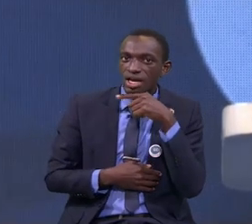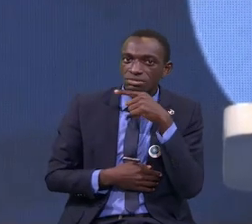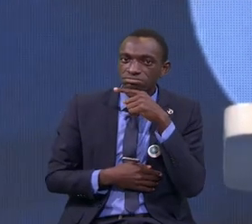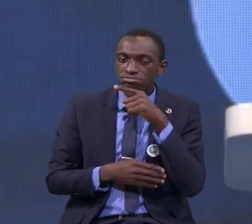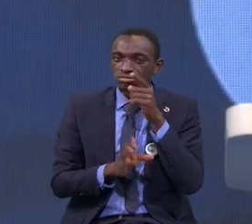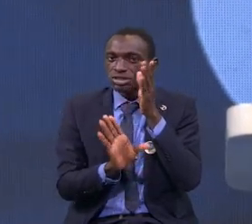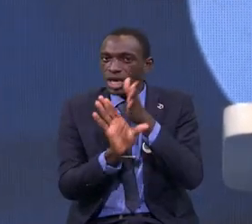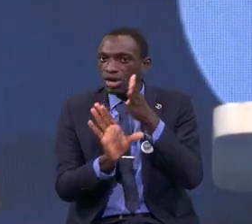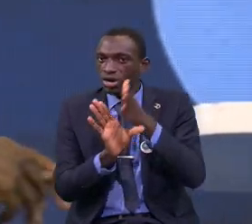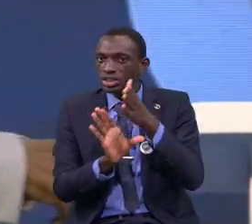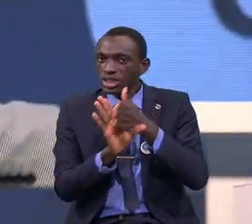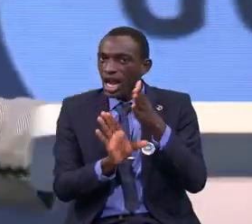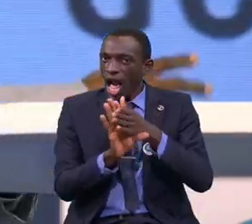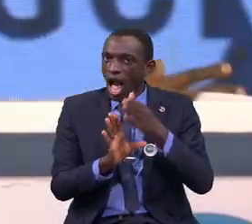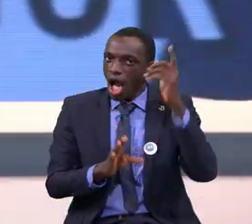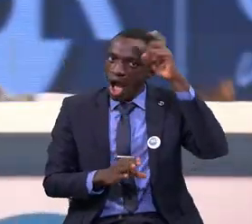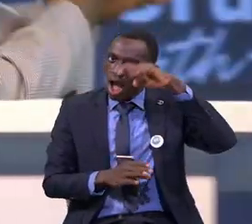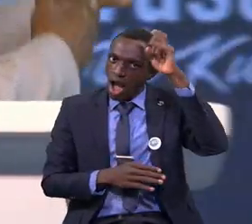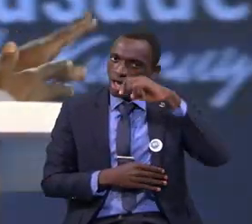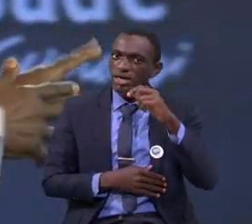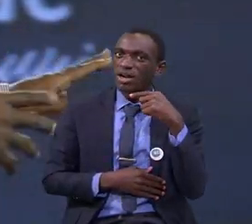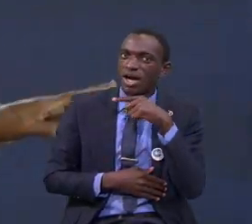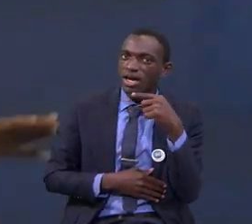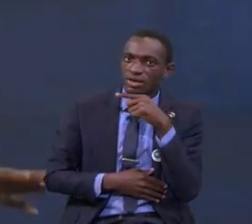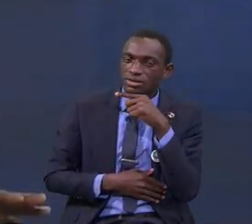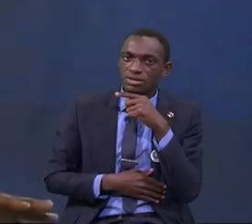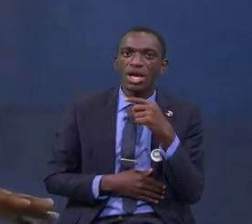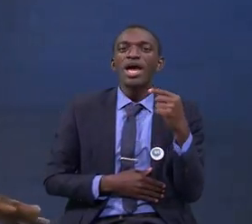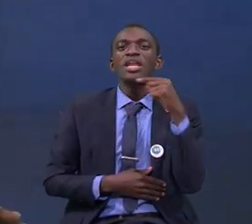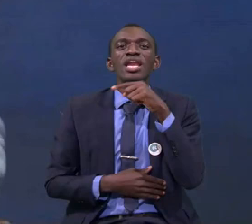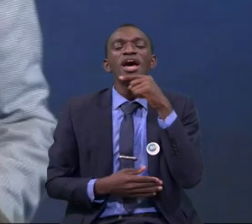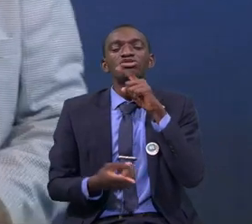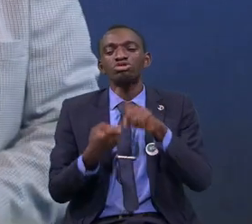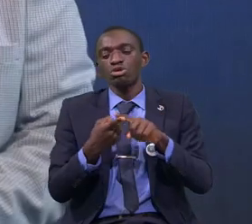psychological lie, lie to get out of problem,